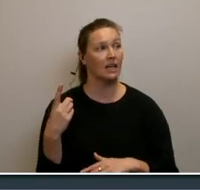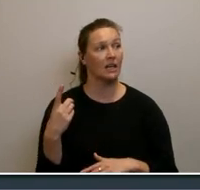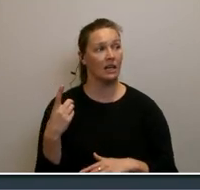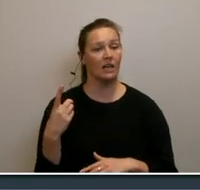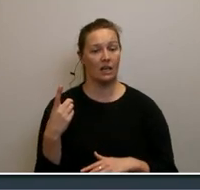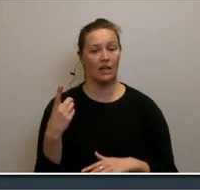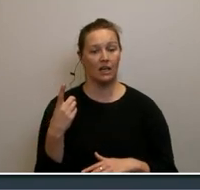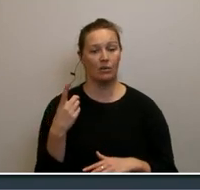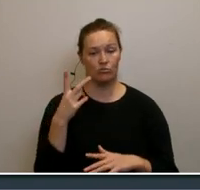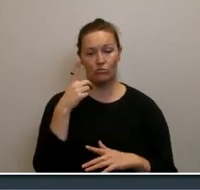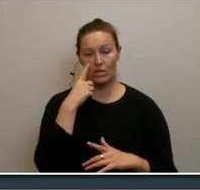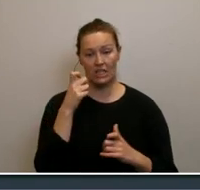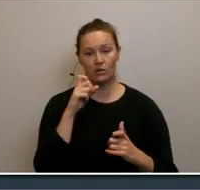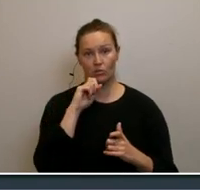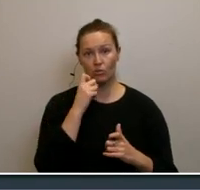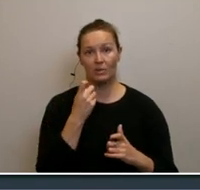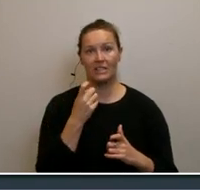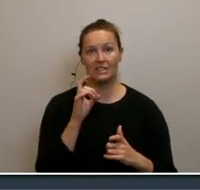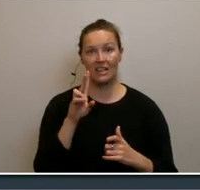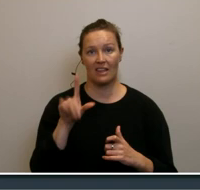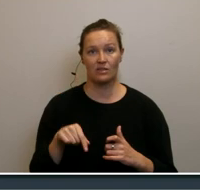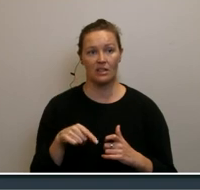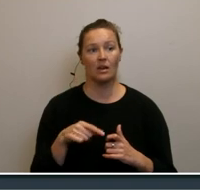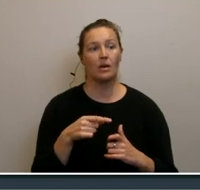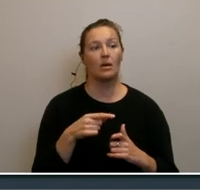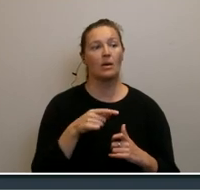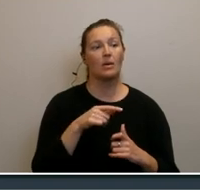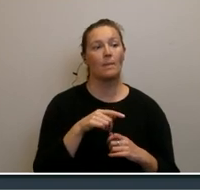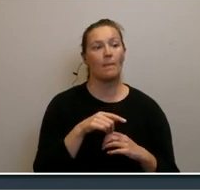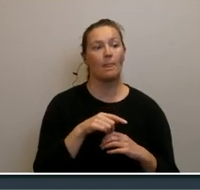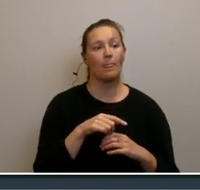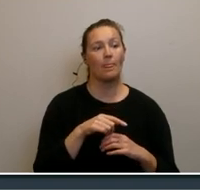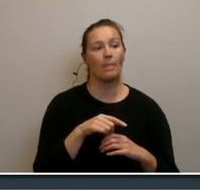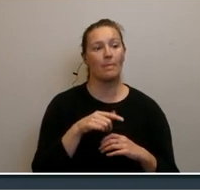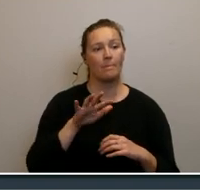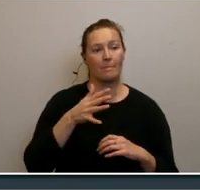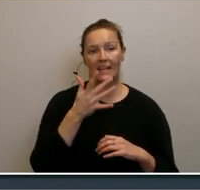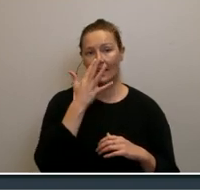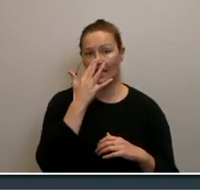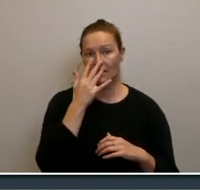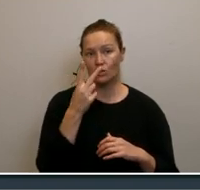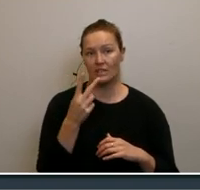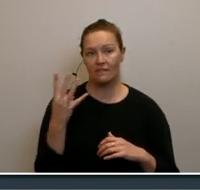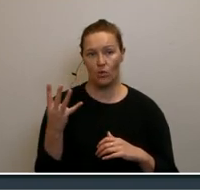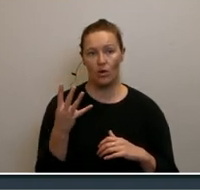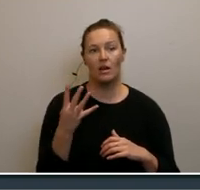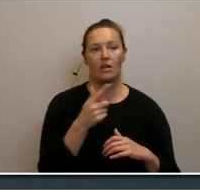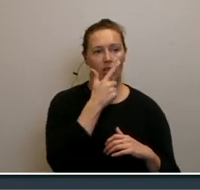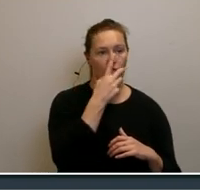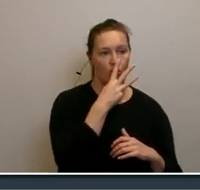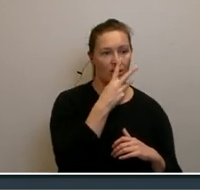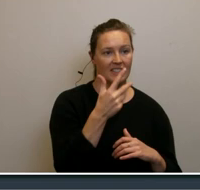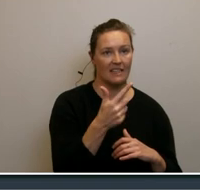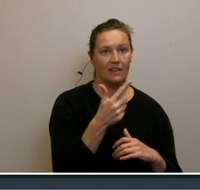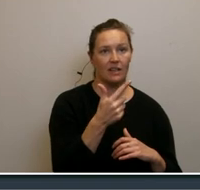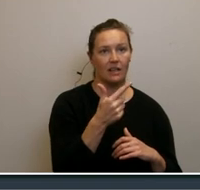demographic projections. The median age for Māori is 24 and 37 years for all New Zealanders. 89% of Māori know their iwi,